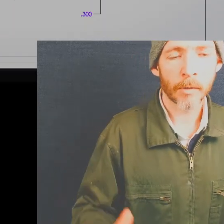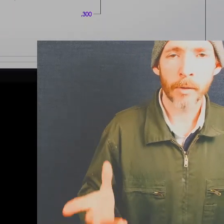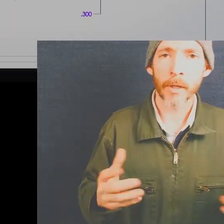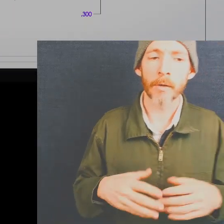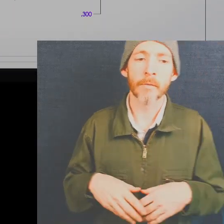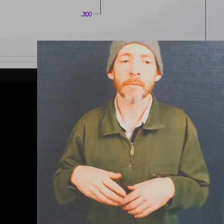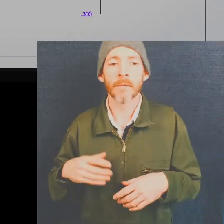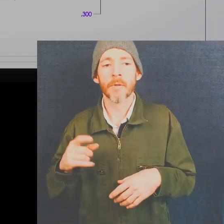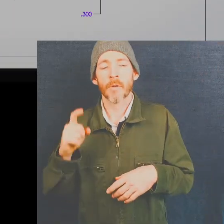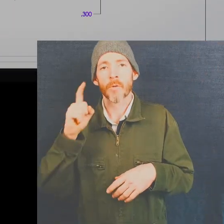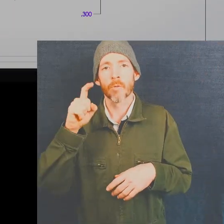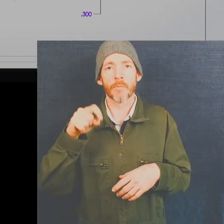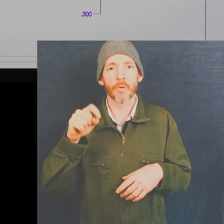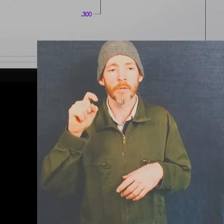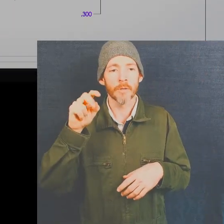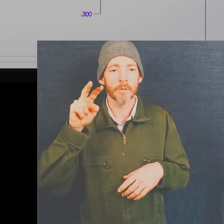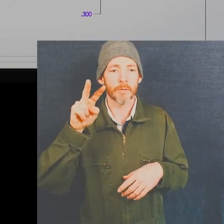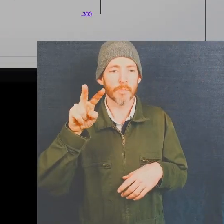Oh, there we go.